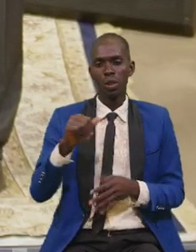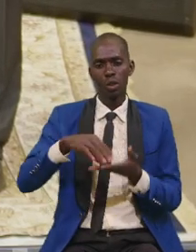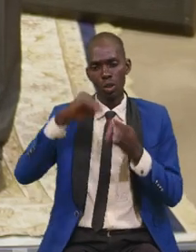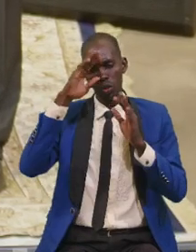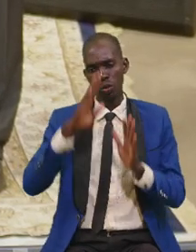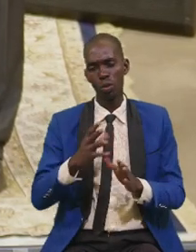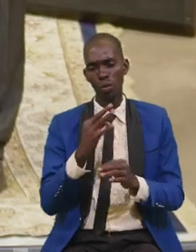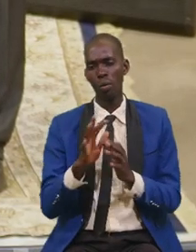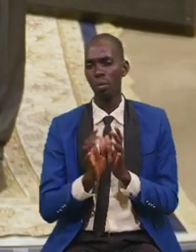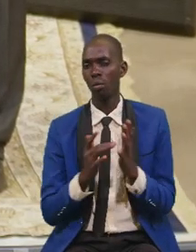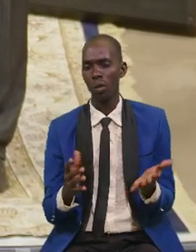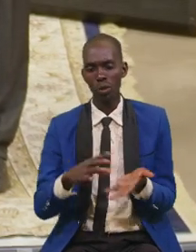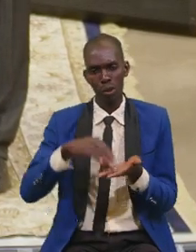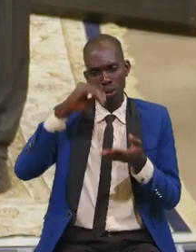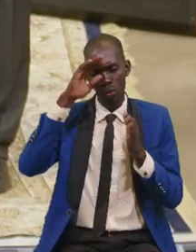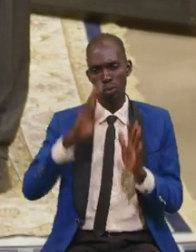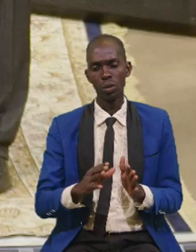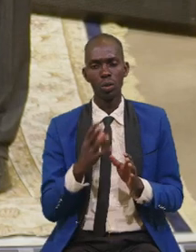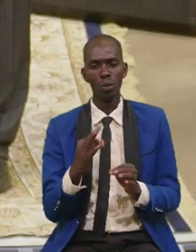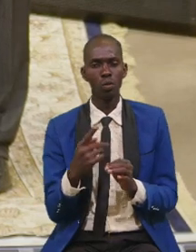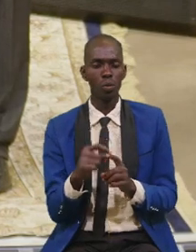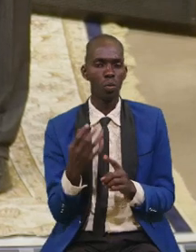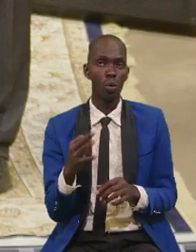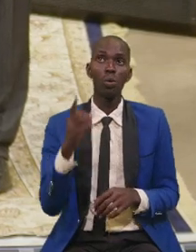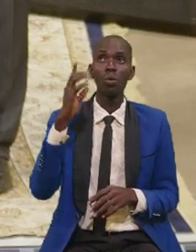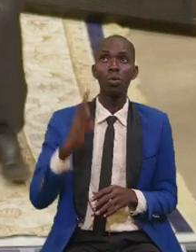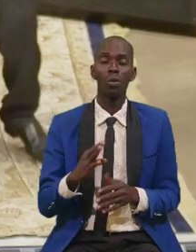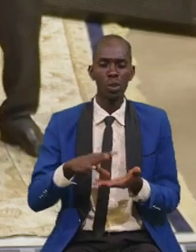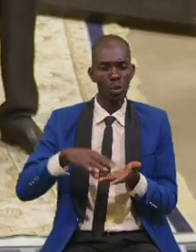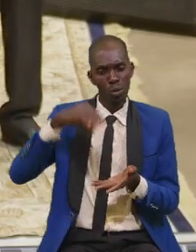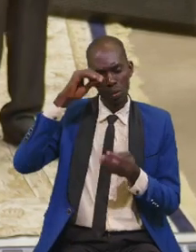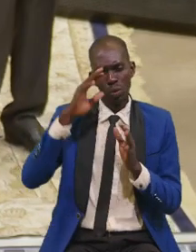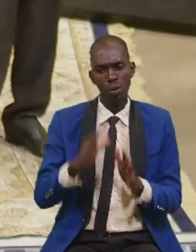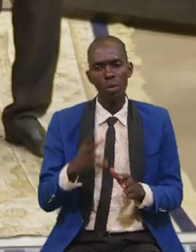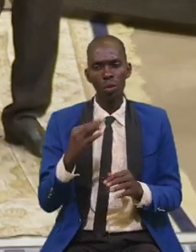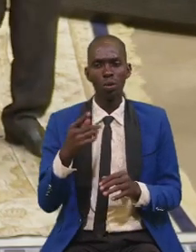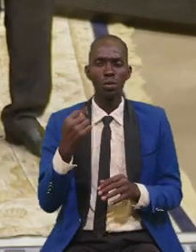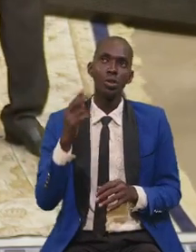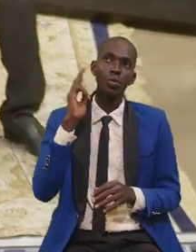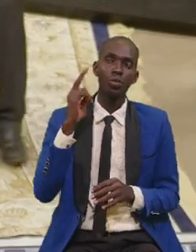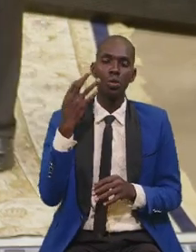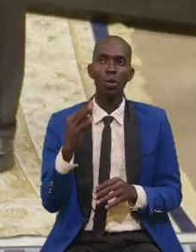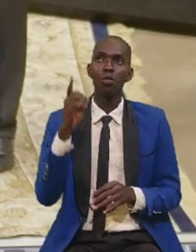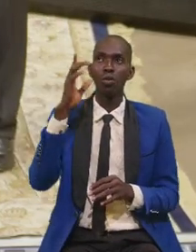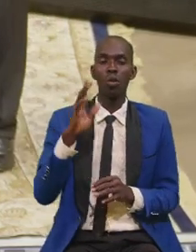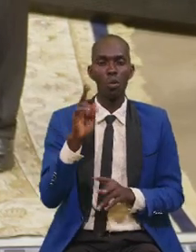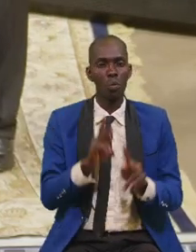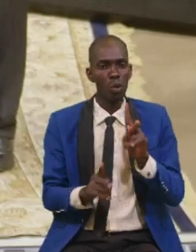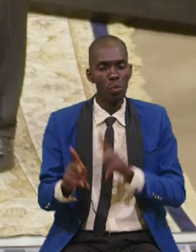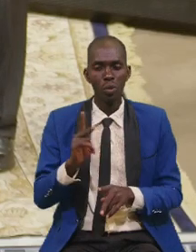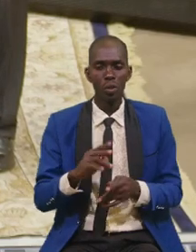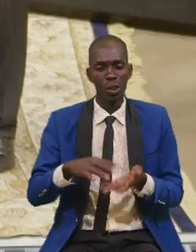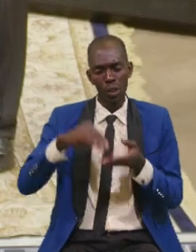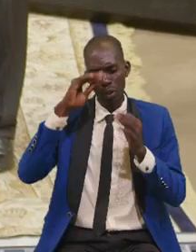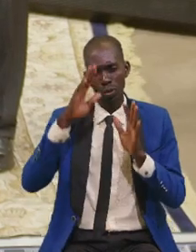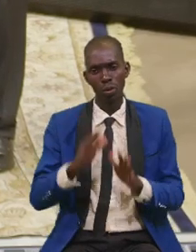scripture, a student of the history of God's people, a student of the prophecies and the covenant the Lord has made.